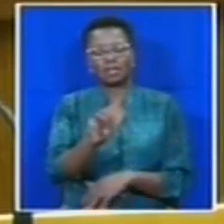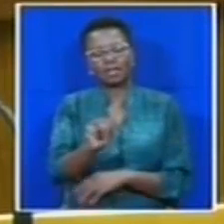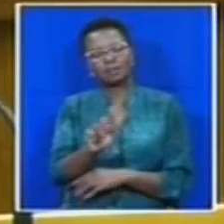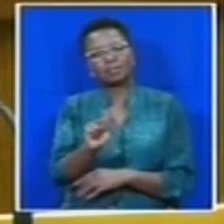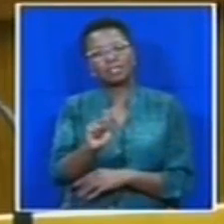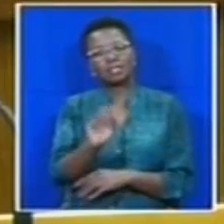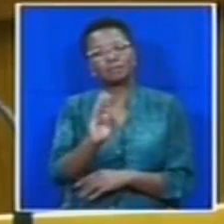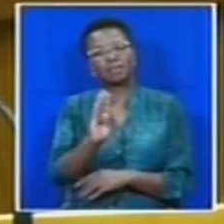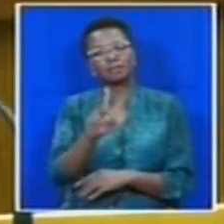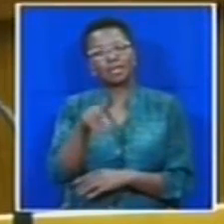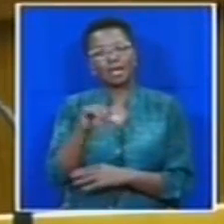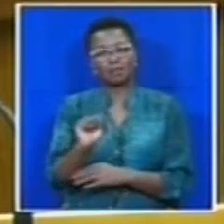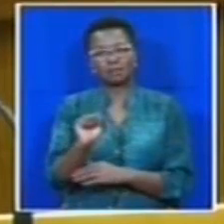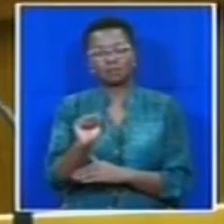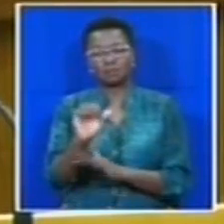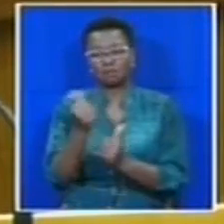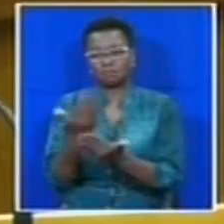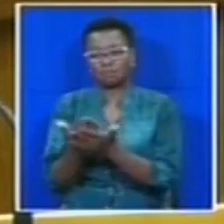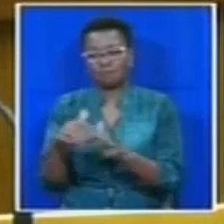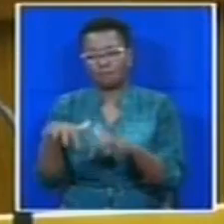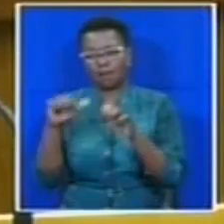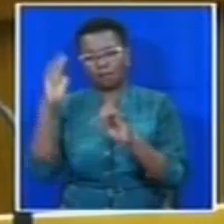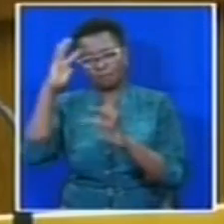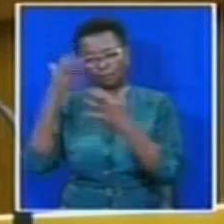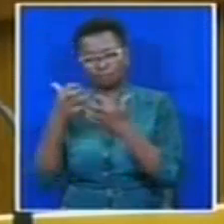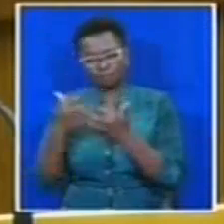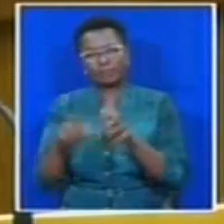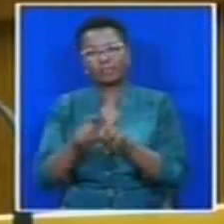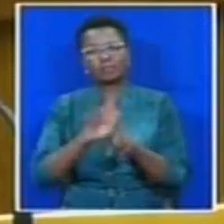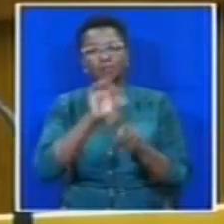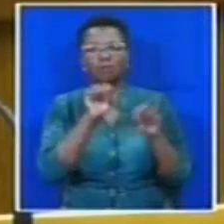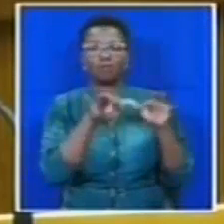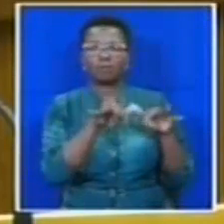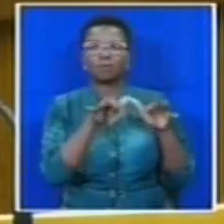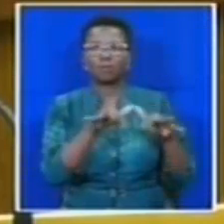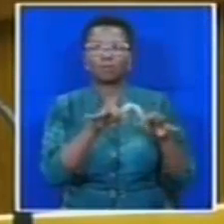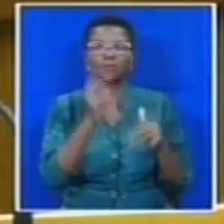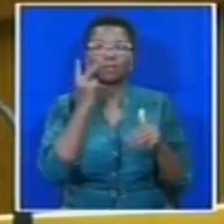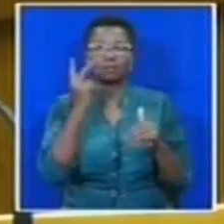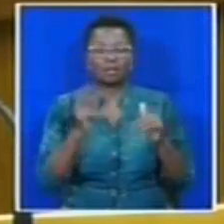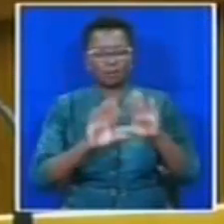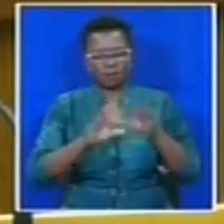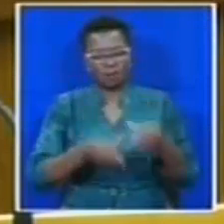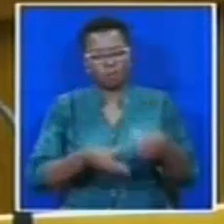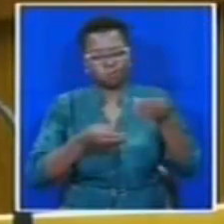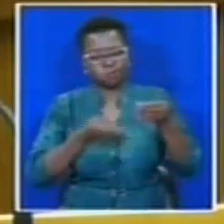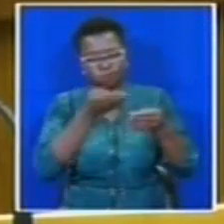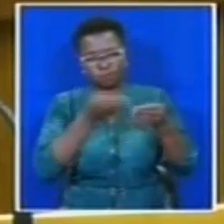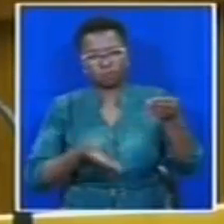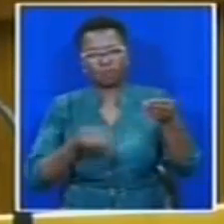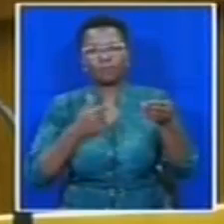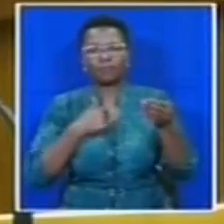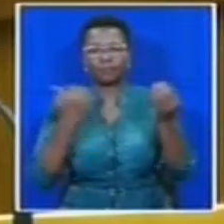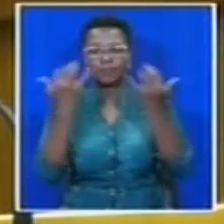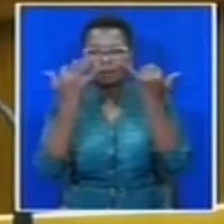of the House and all South Africans. I also table, as you see in this bundle, the adjusted